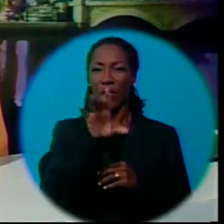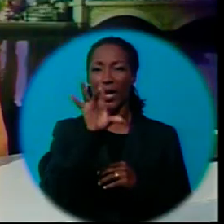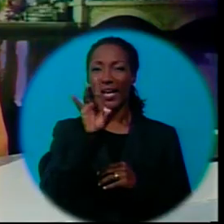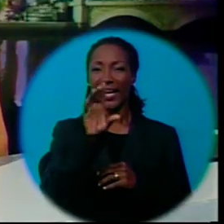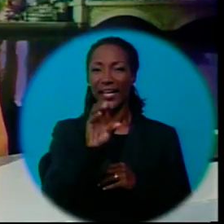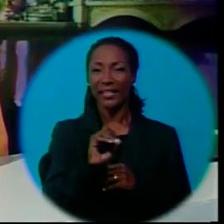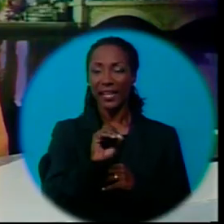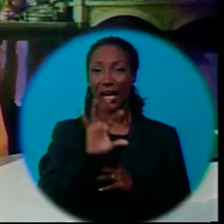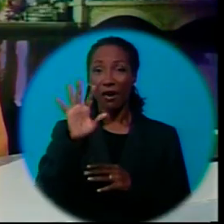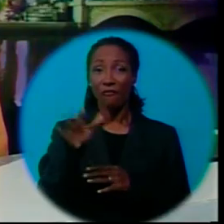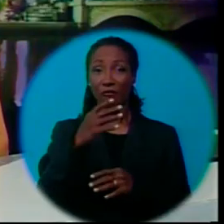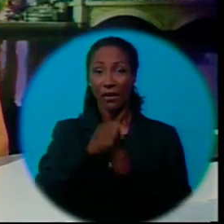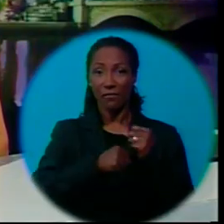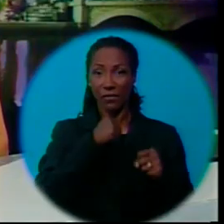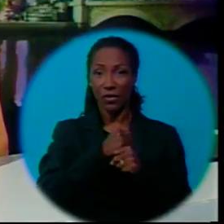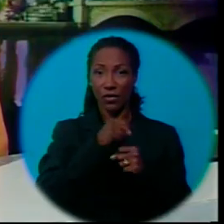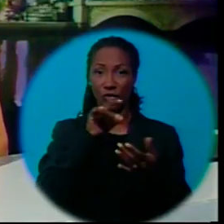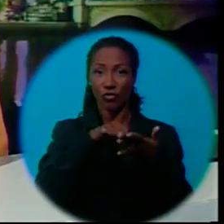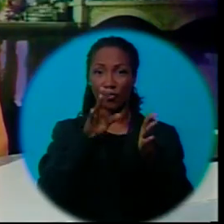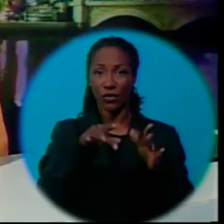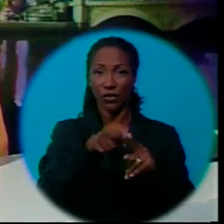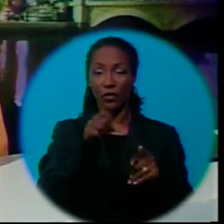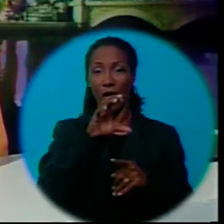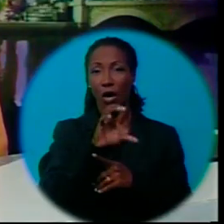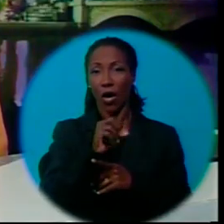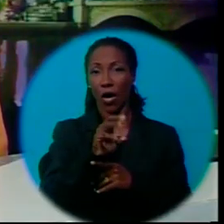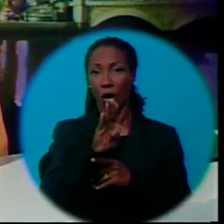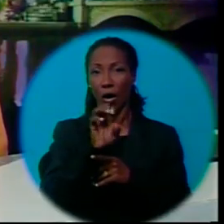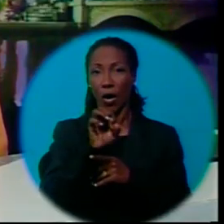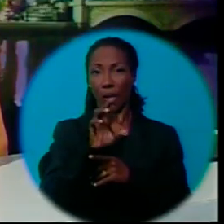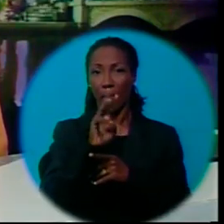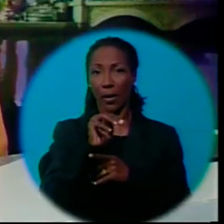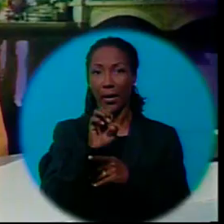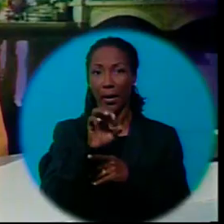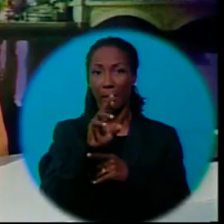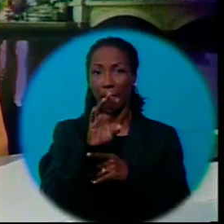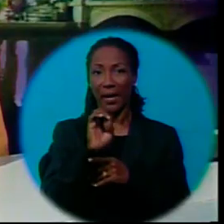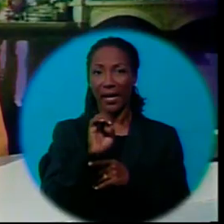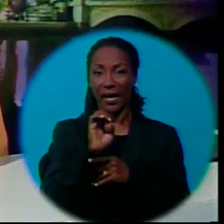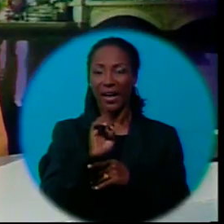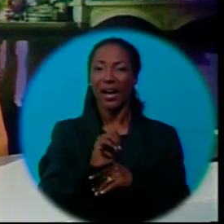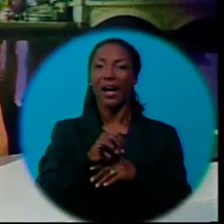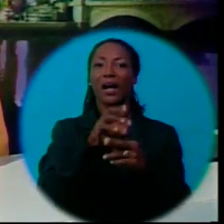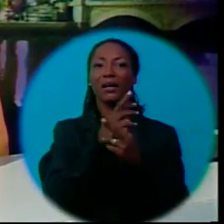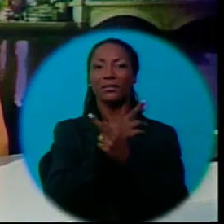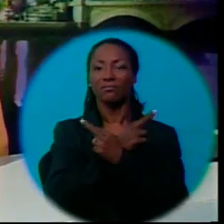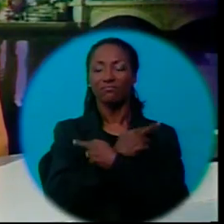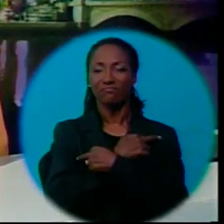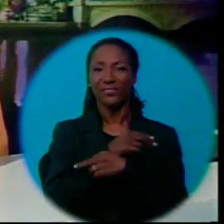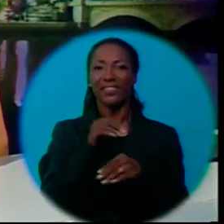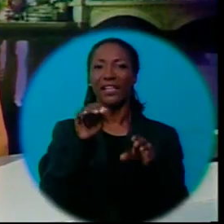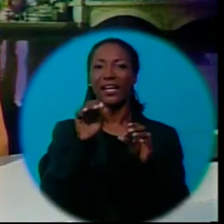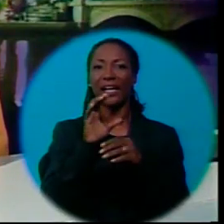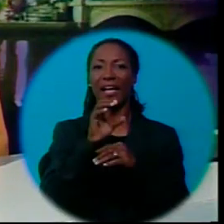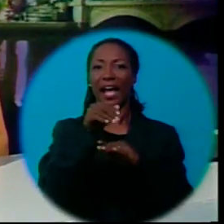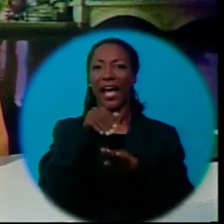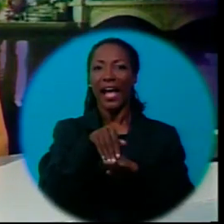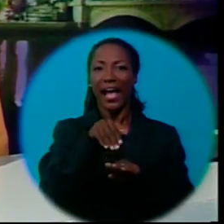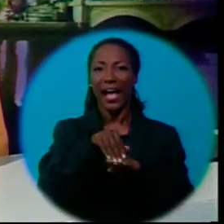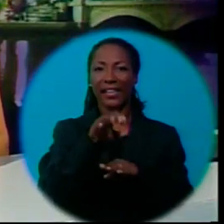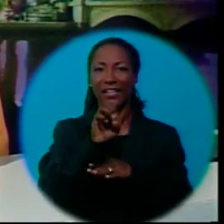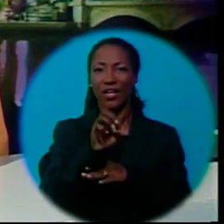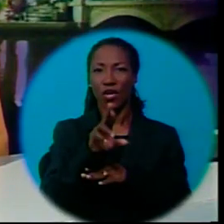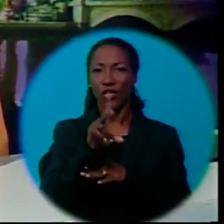almost 185th form students of the Combo Mayor School have apparently settled in well in their new surroundings at the Erdison Teachers Training